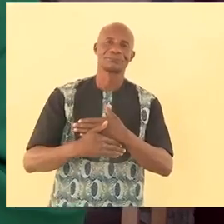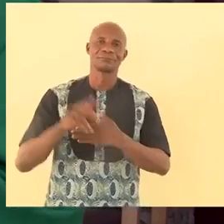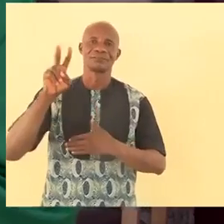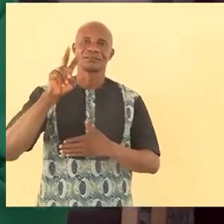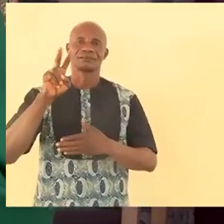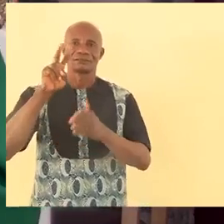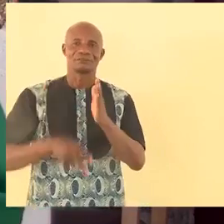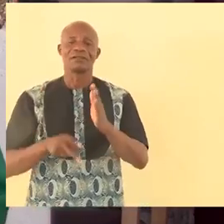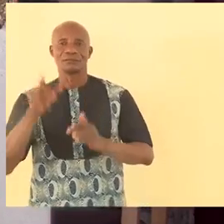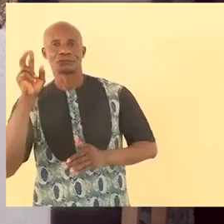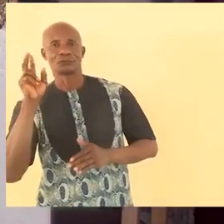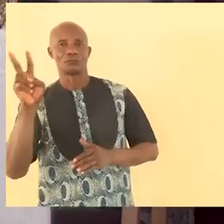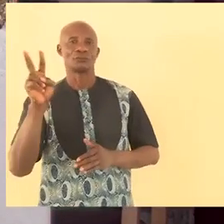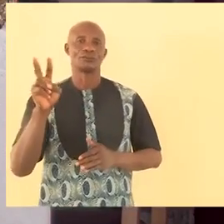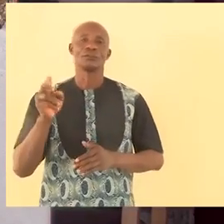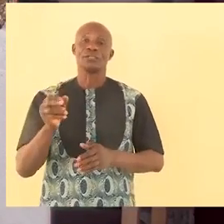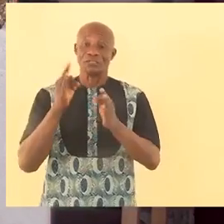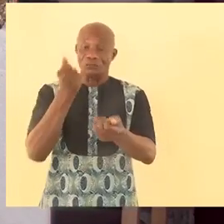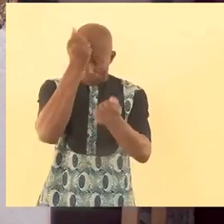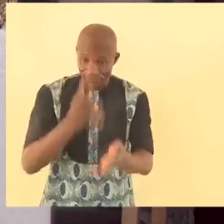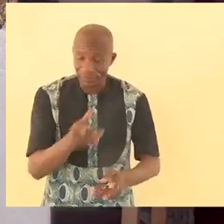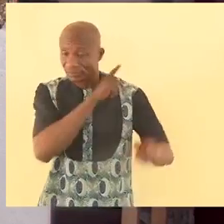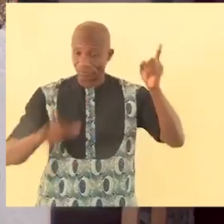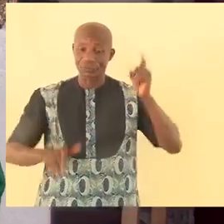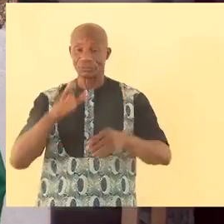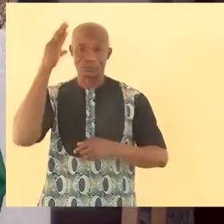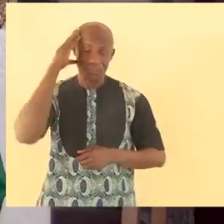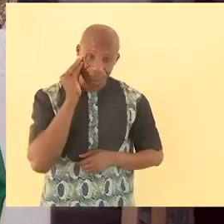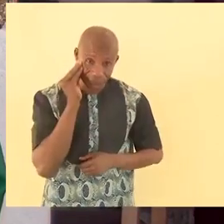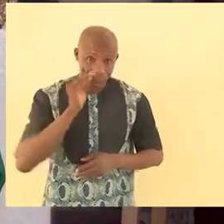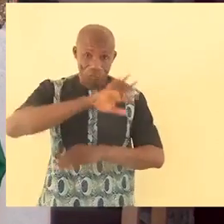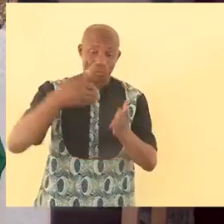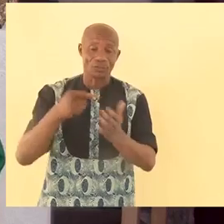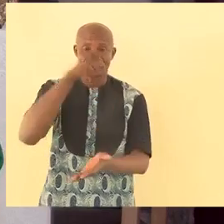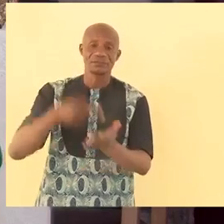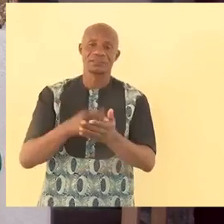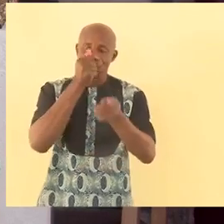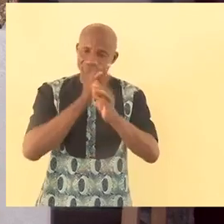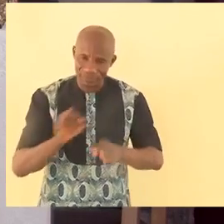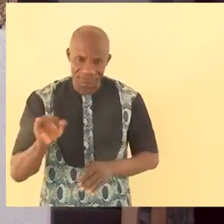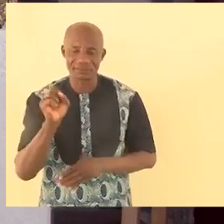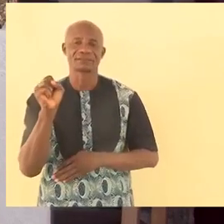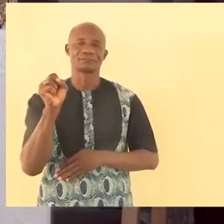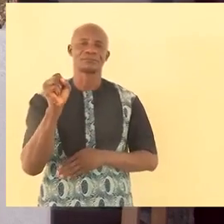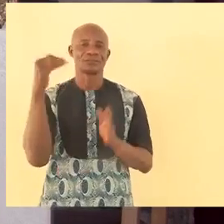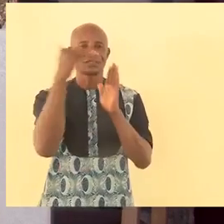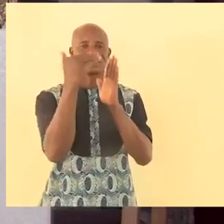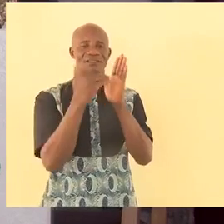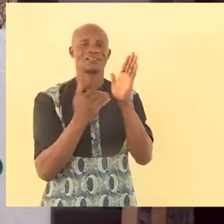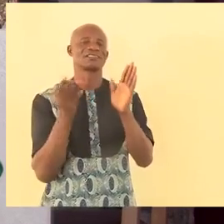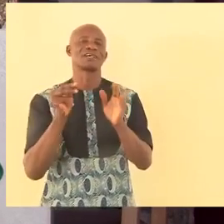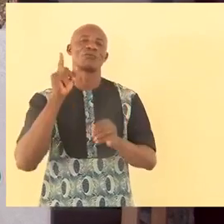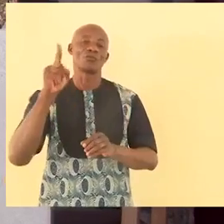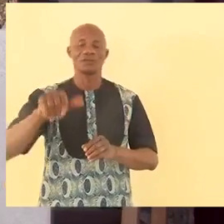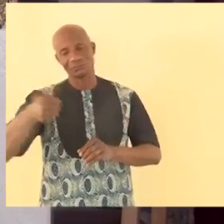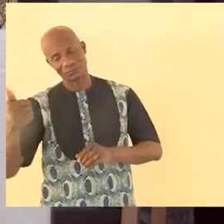Next one, in verse 2, he says, if you obey the Lord your God, you will experience all these blessings. And then he went on to list